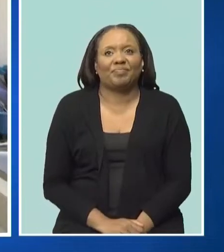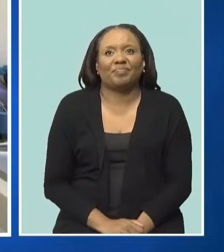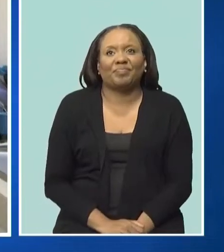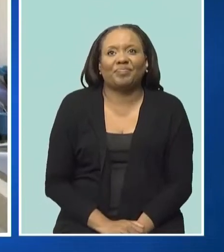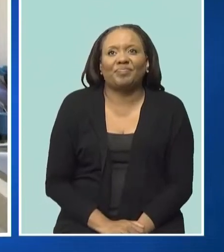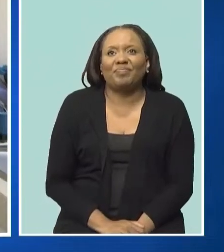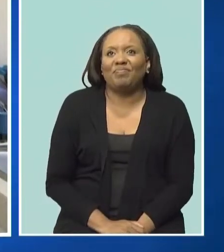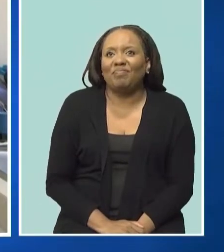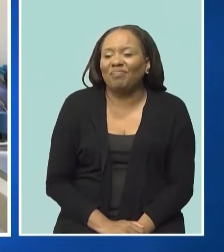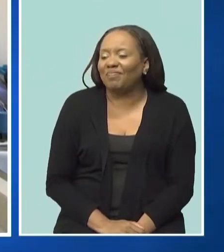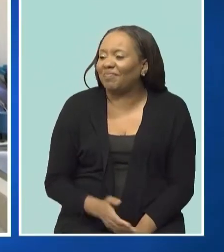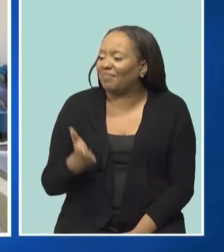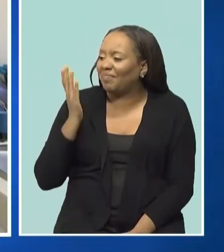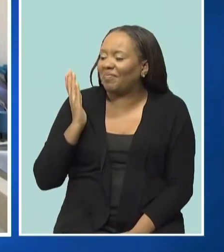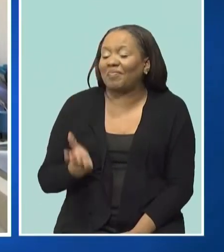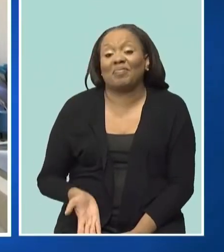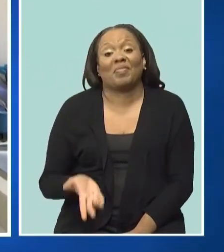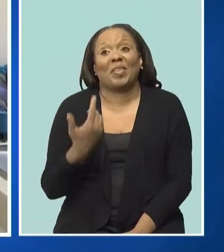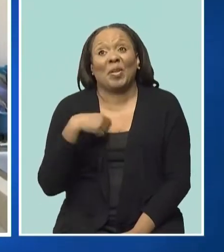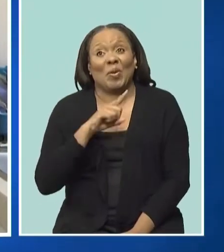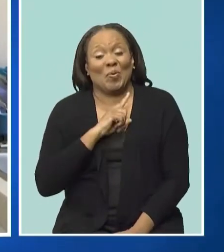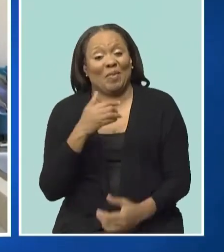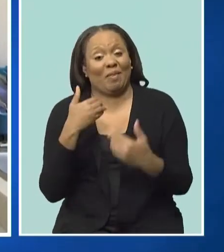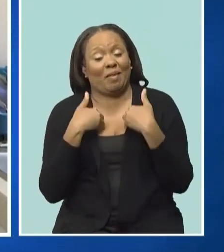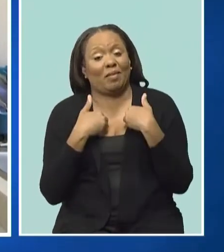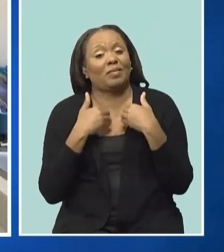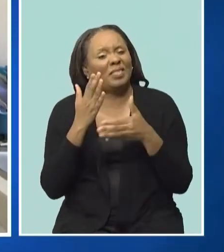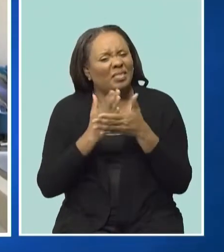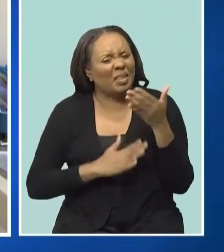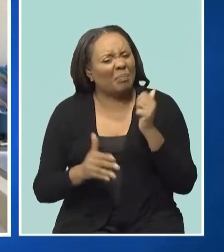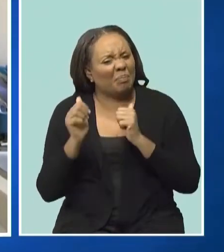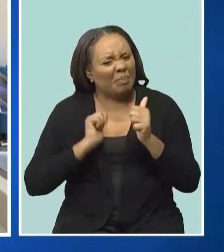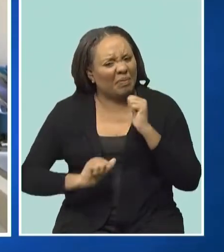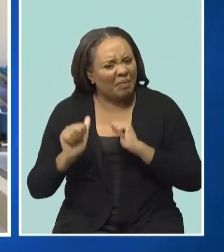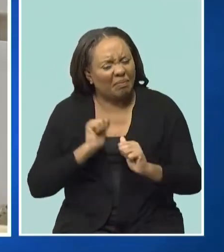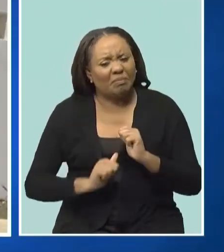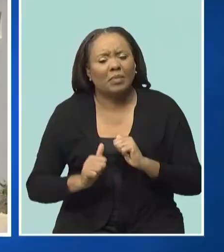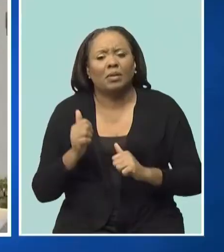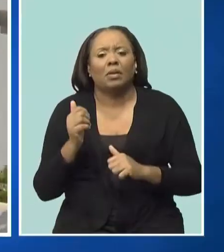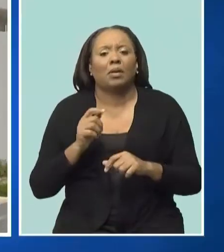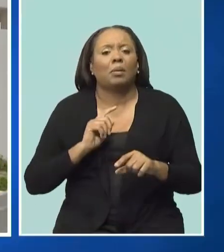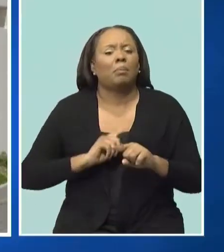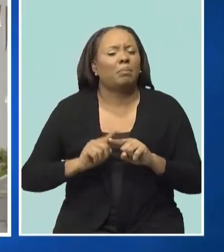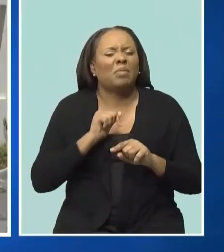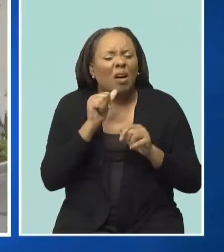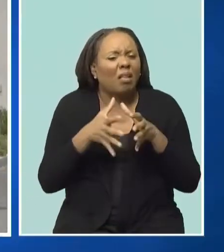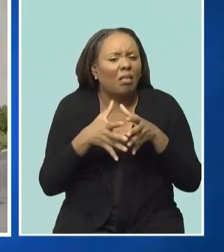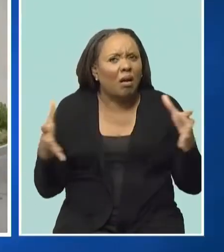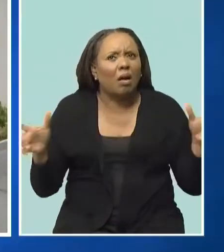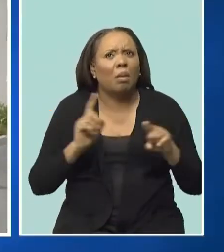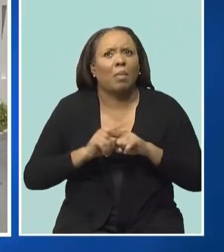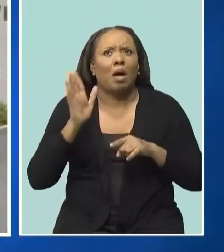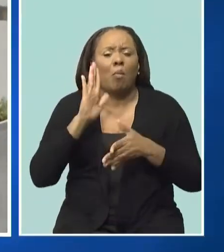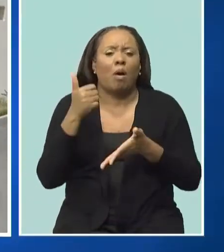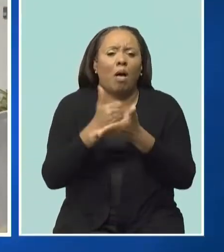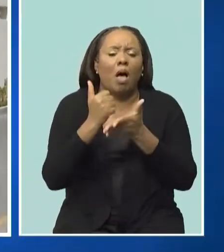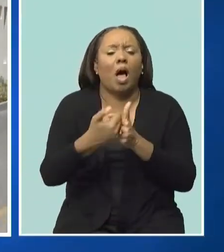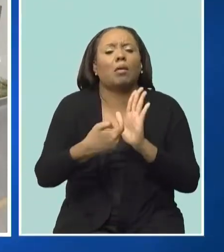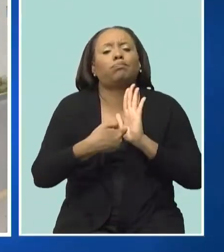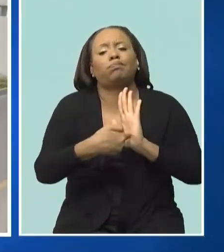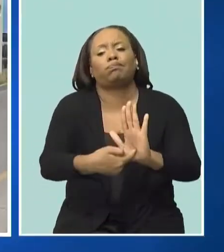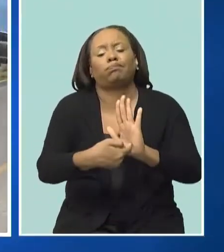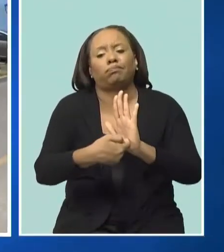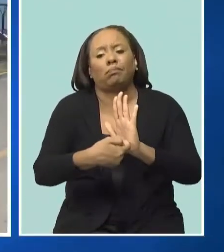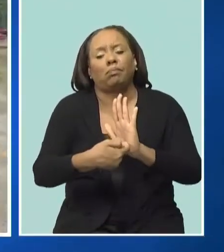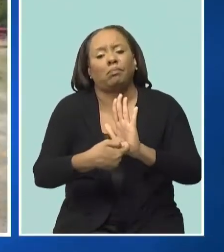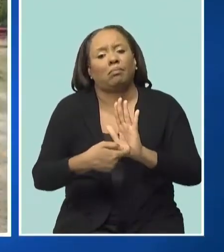Honestly, we do have some events, not a lot, but it will help with the exposure and the advertising of Hillcrest, so people